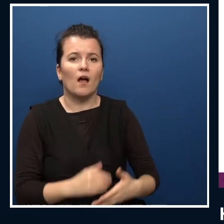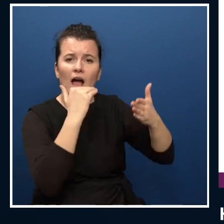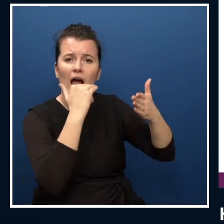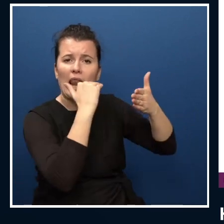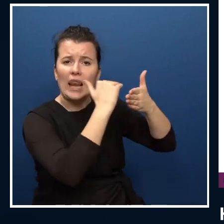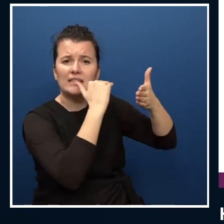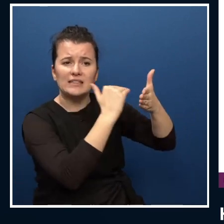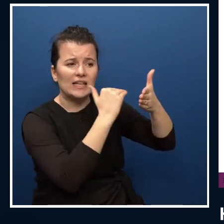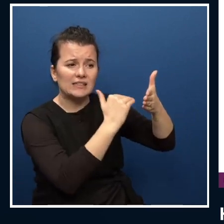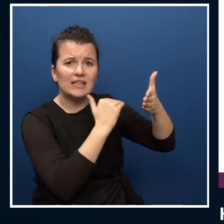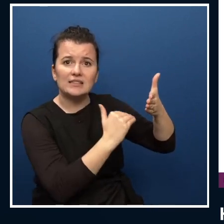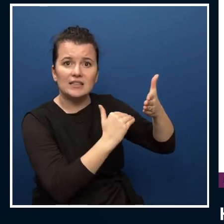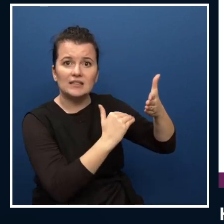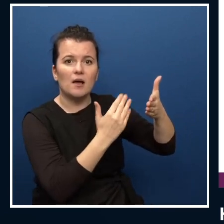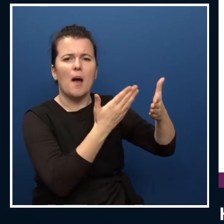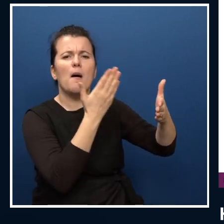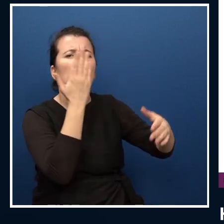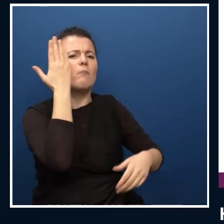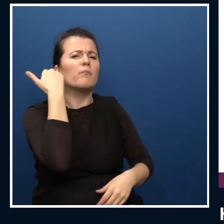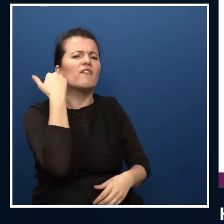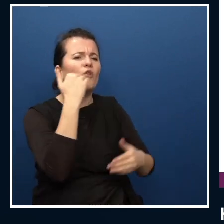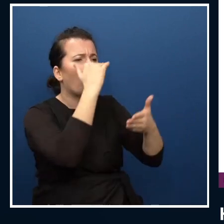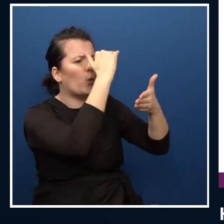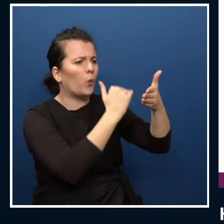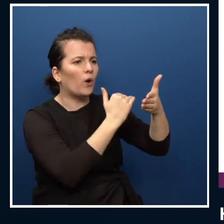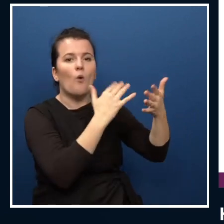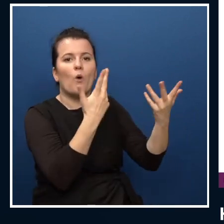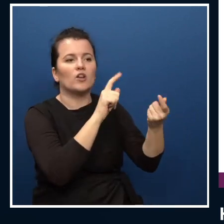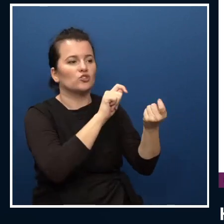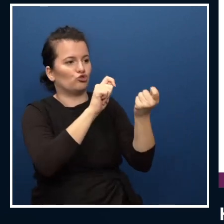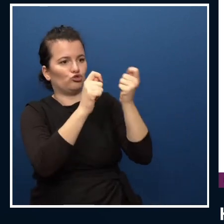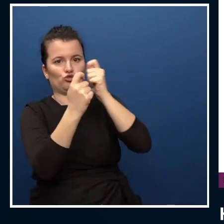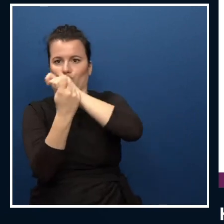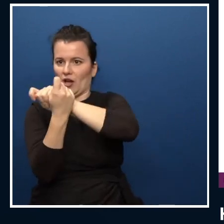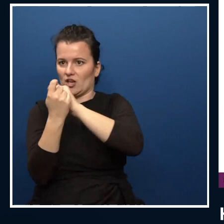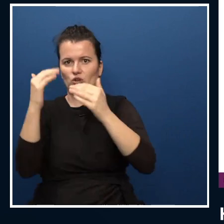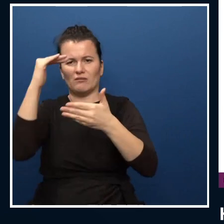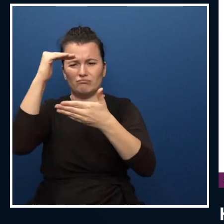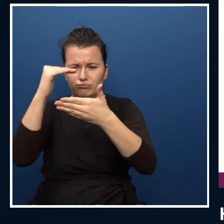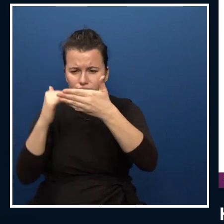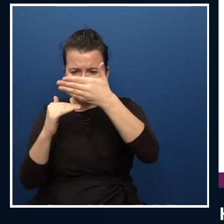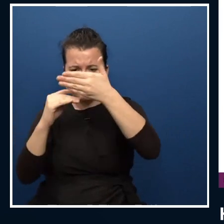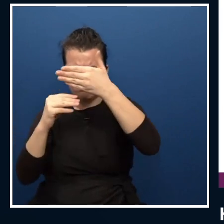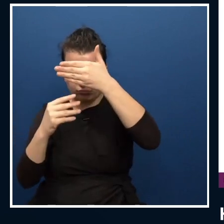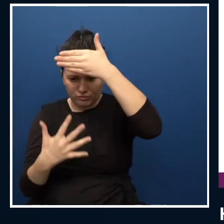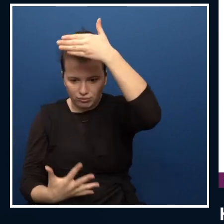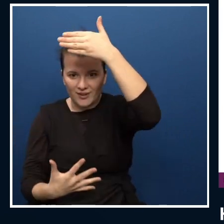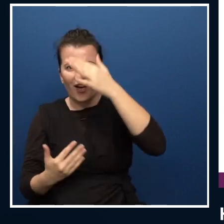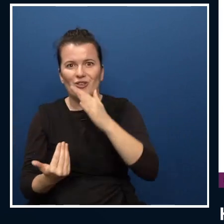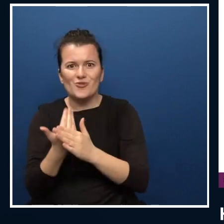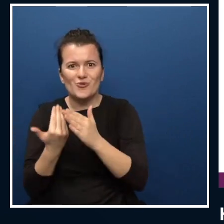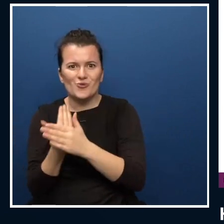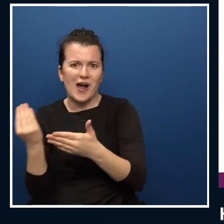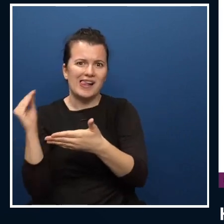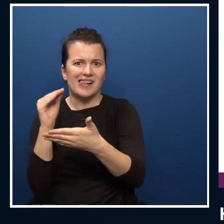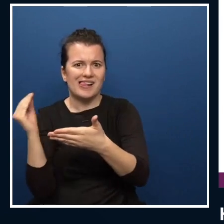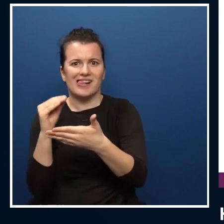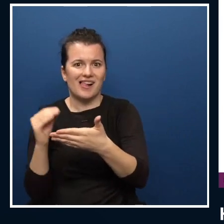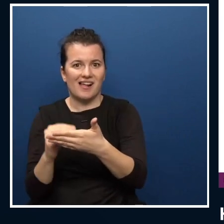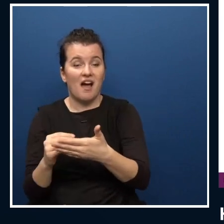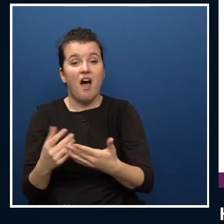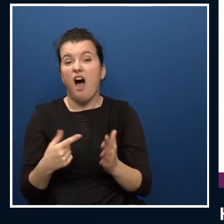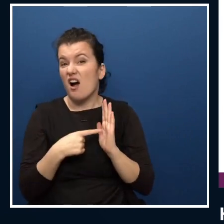changed. If that was a human, you'd be like, wow, you went above and beyond. That was so nice. And